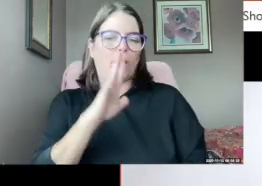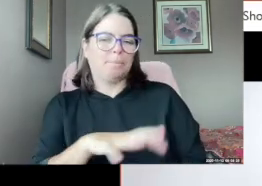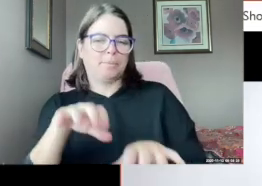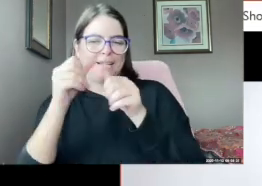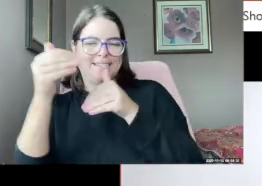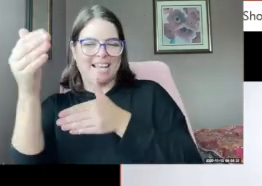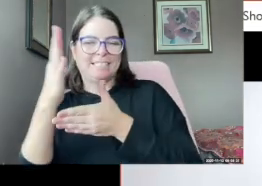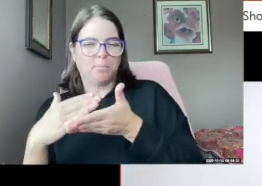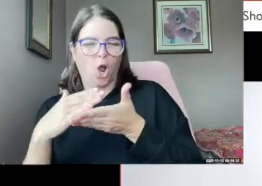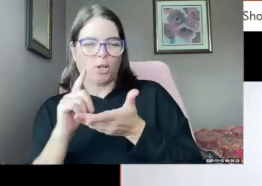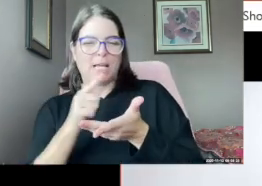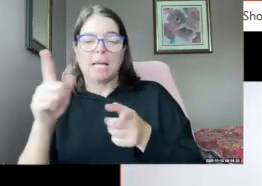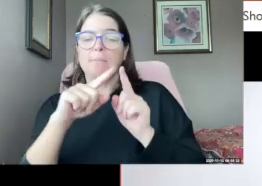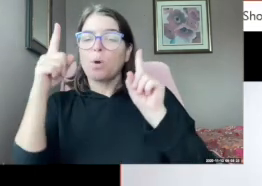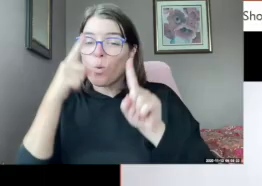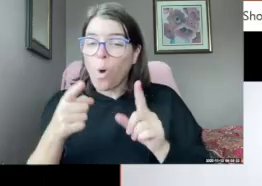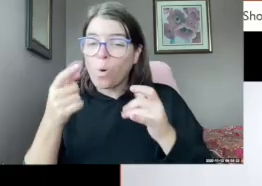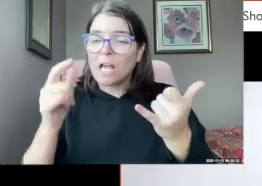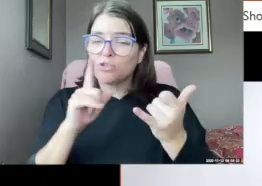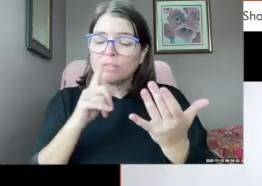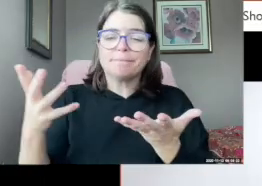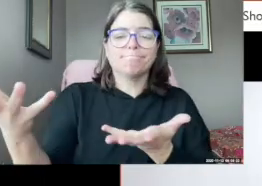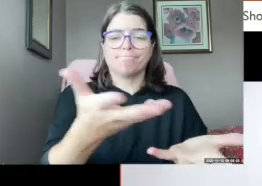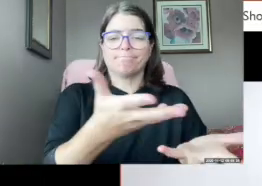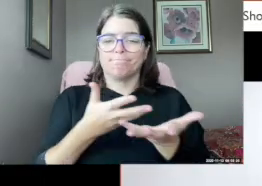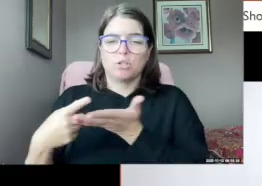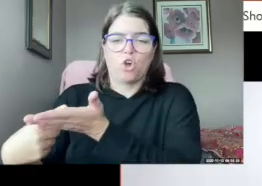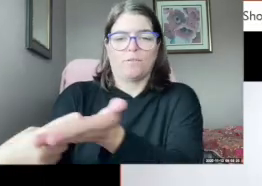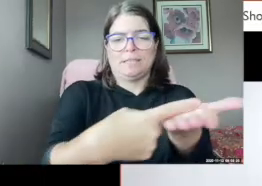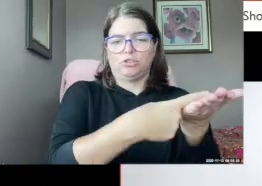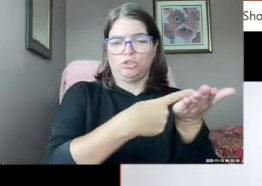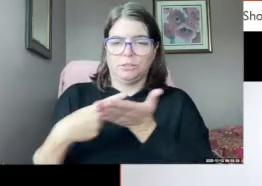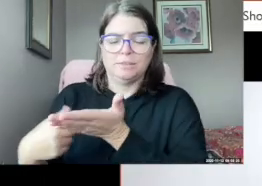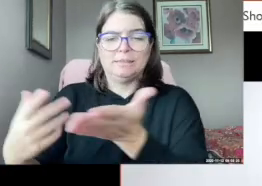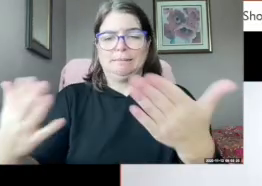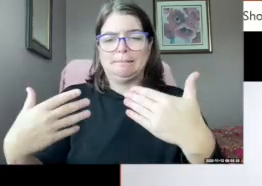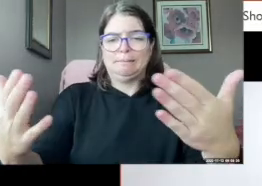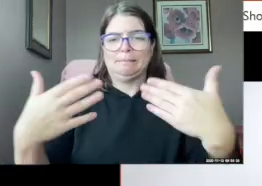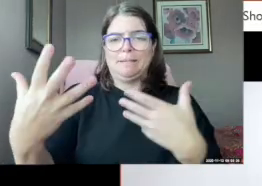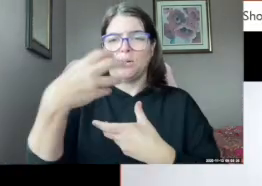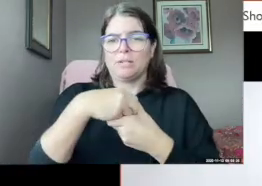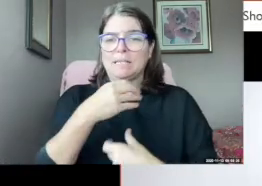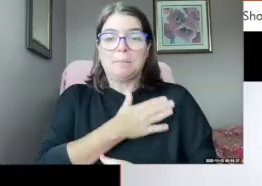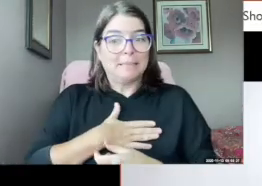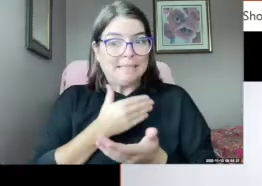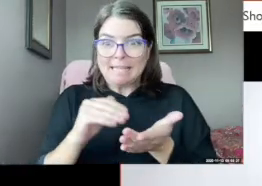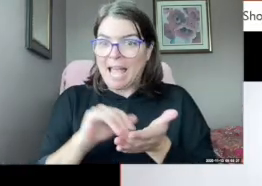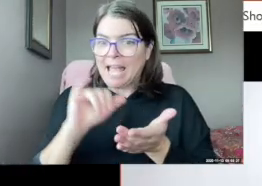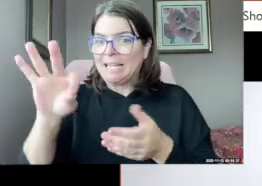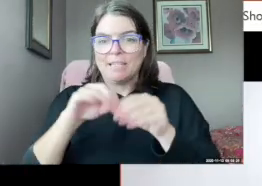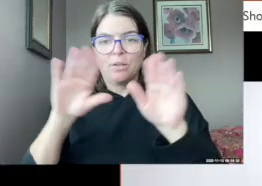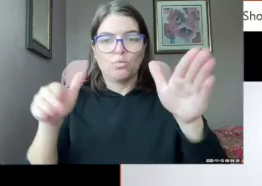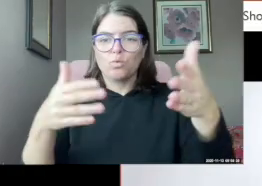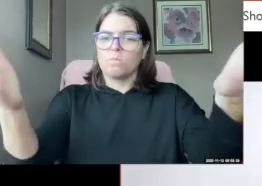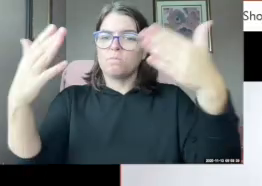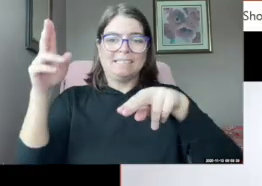piece, I want to emphasize again that today really is a conversation. We want to encourage participation. Please join us at the table